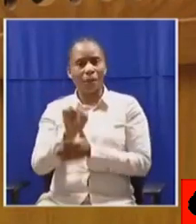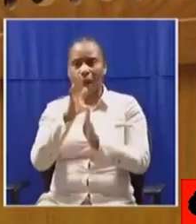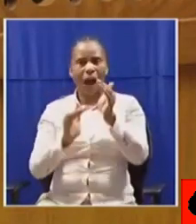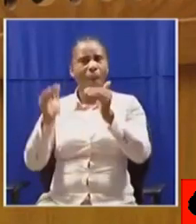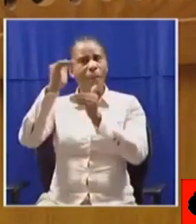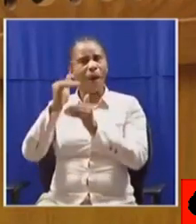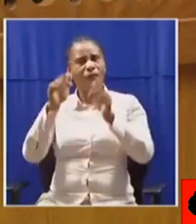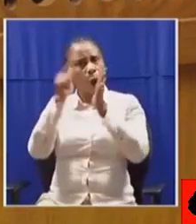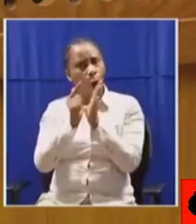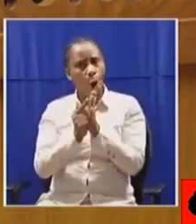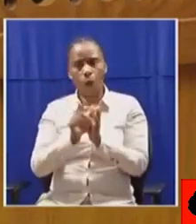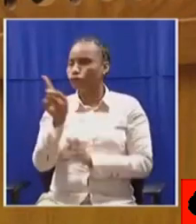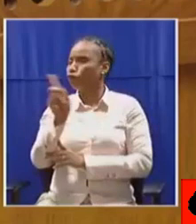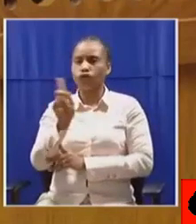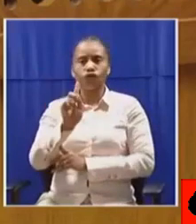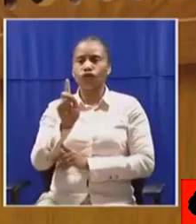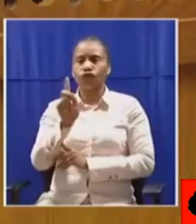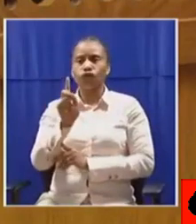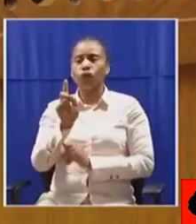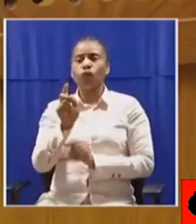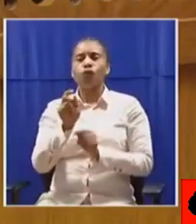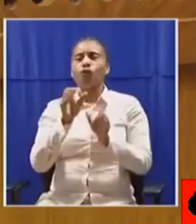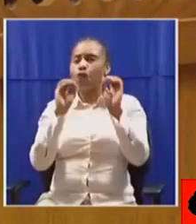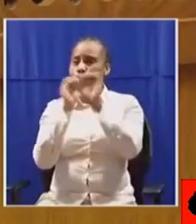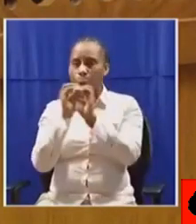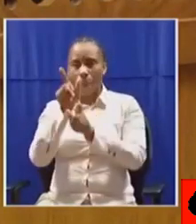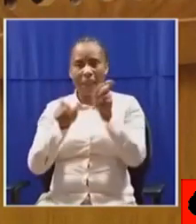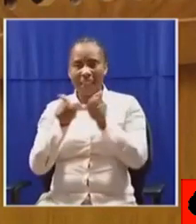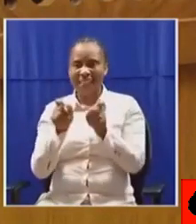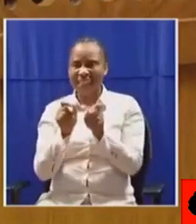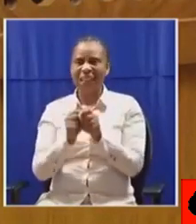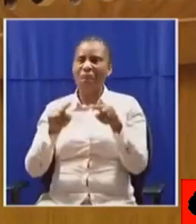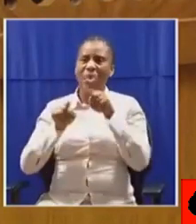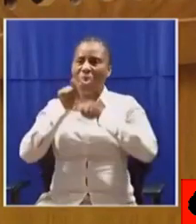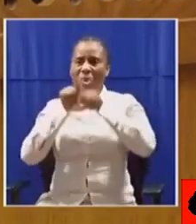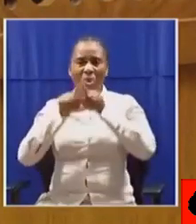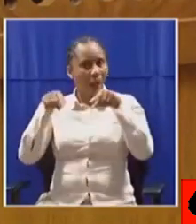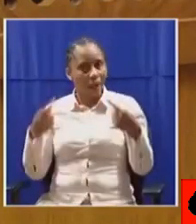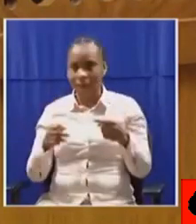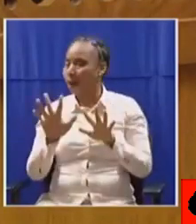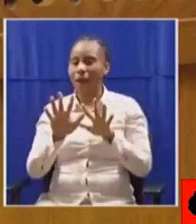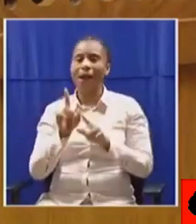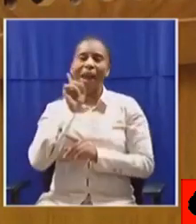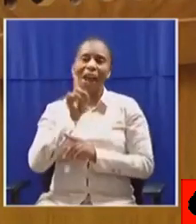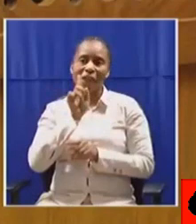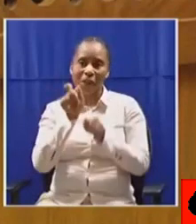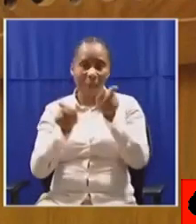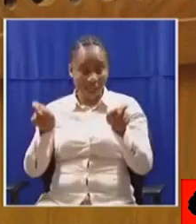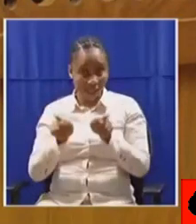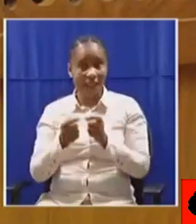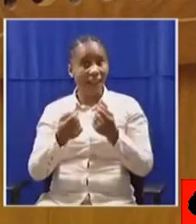No person is above scrutiny. Every person must answer for their actions.